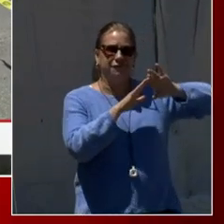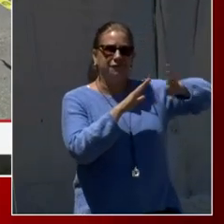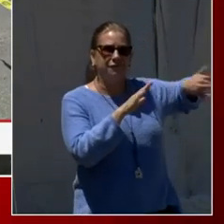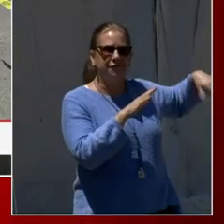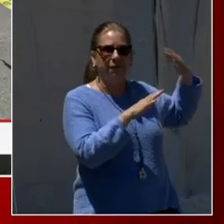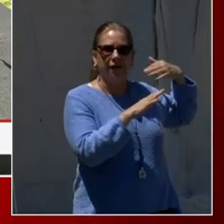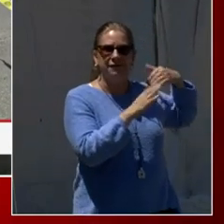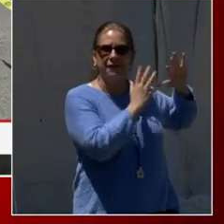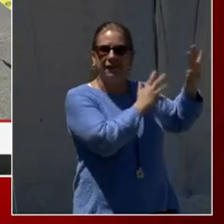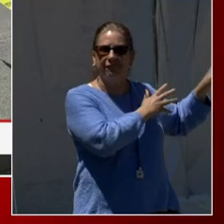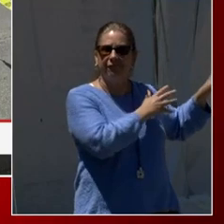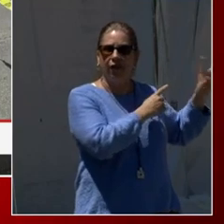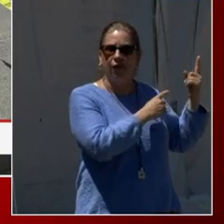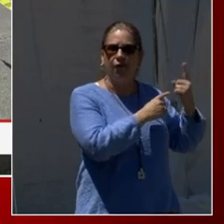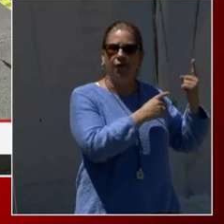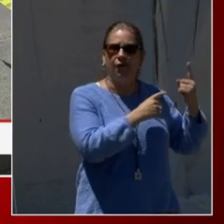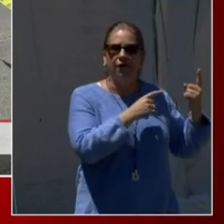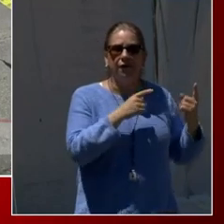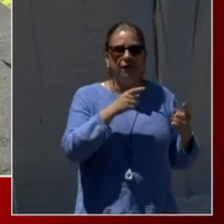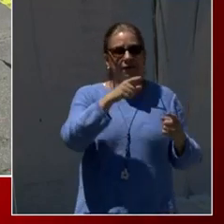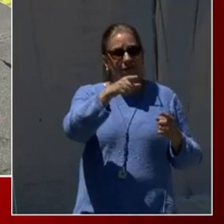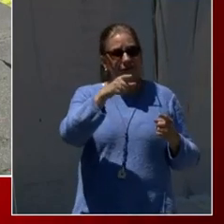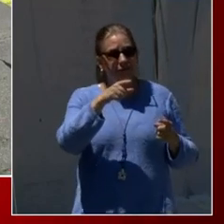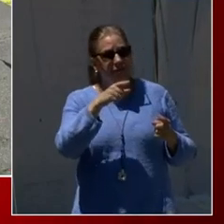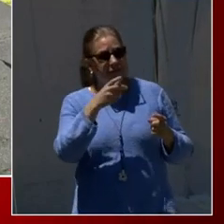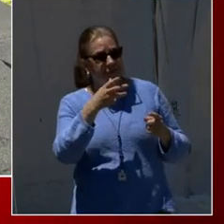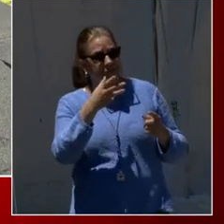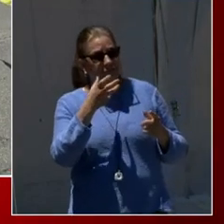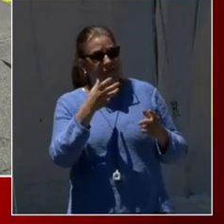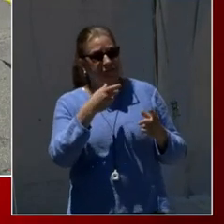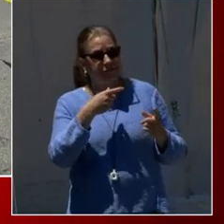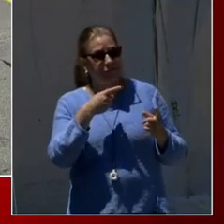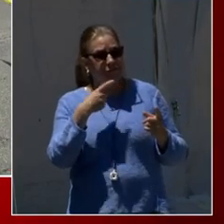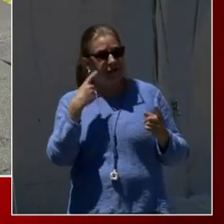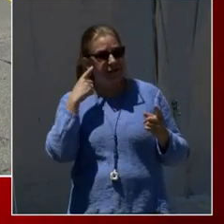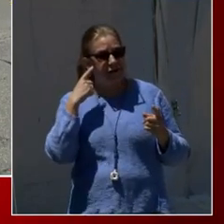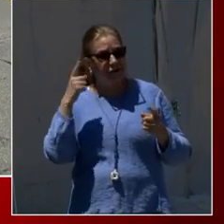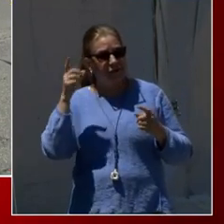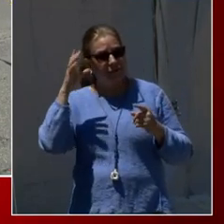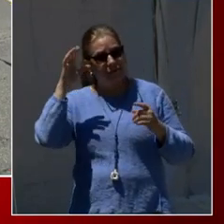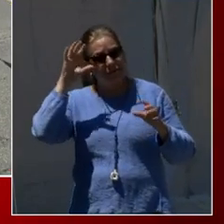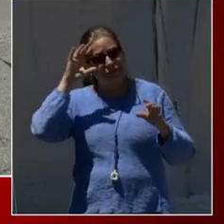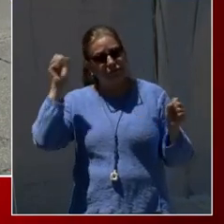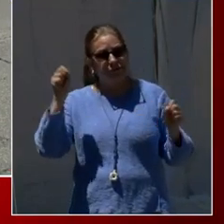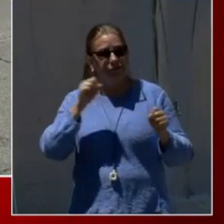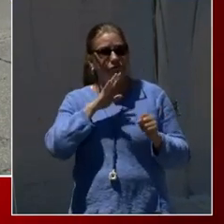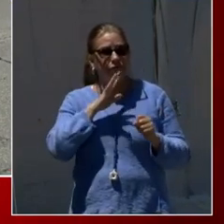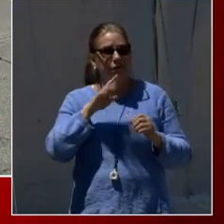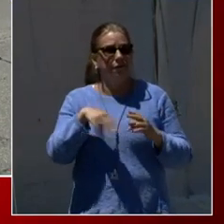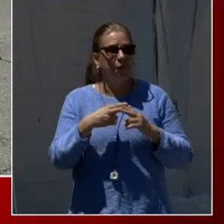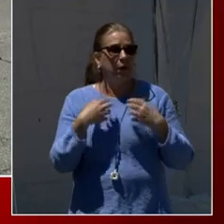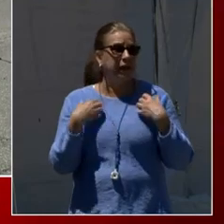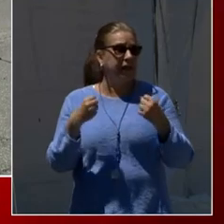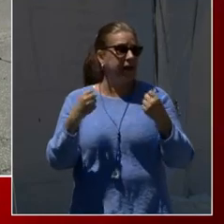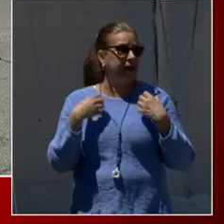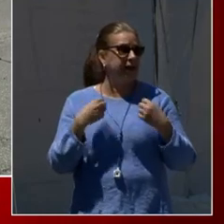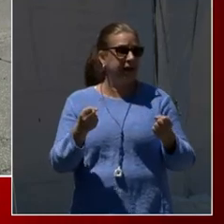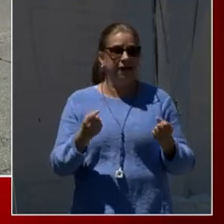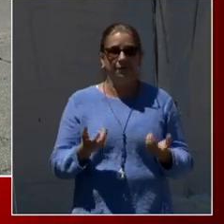towards healing? I think that the the president has a special